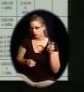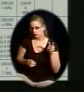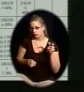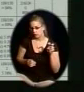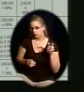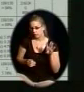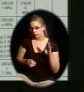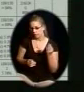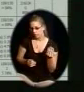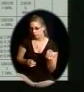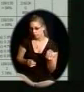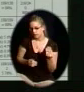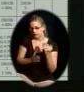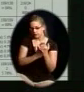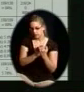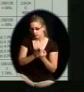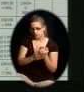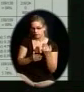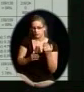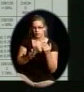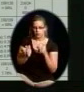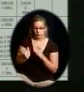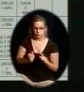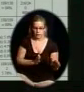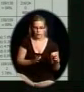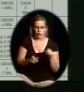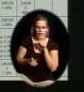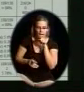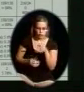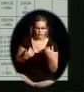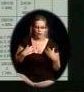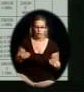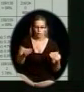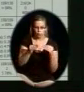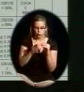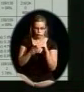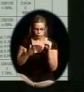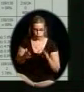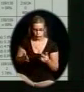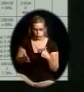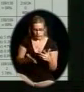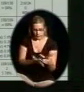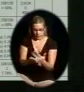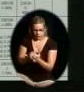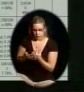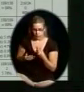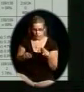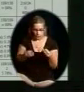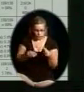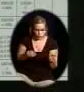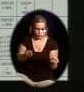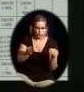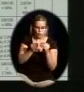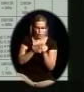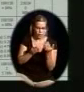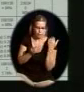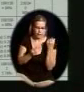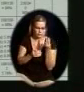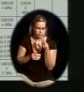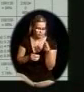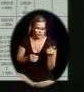214 listed on the plan. We actually have more students because we gathered a few more students within the past several